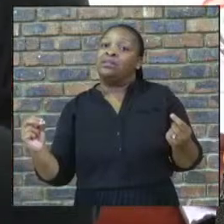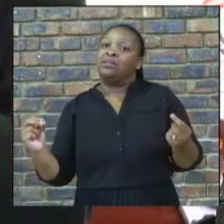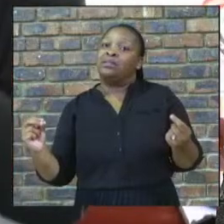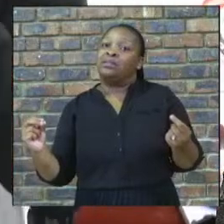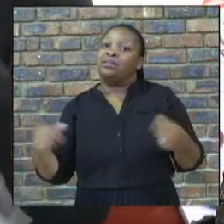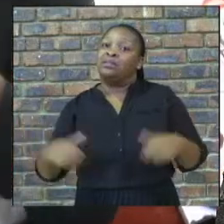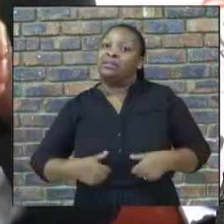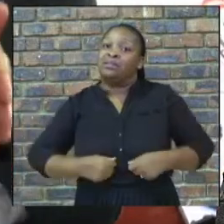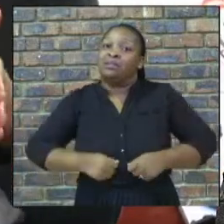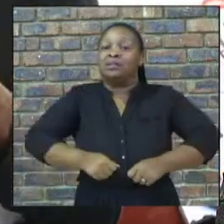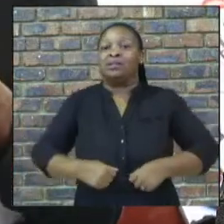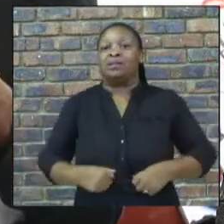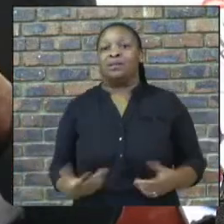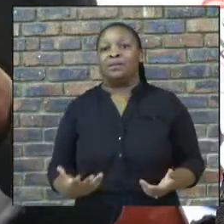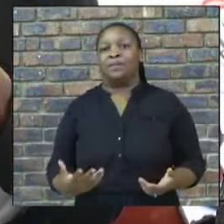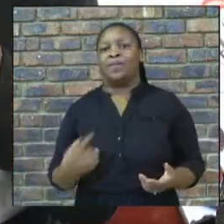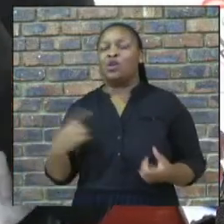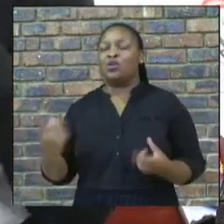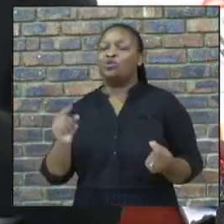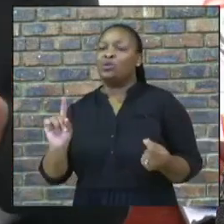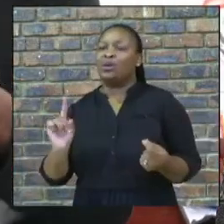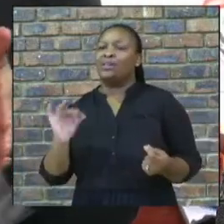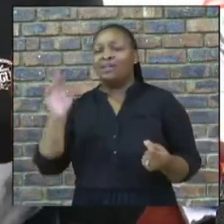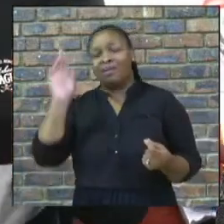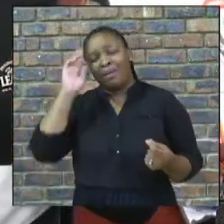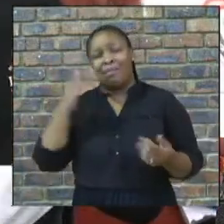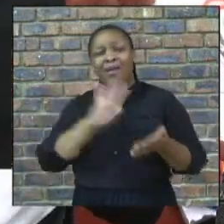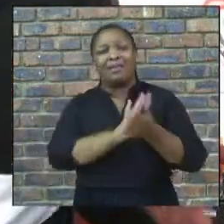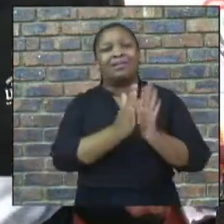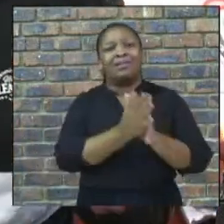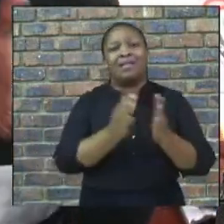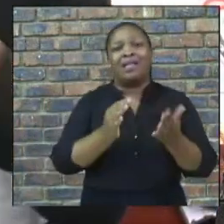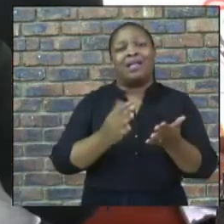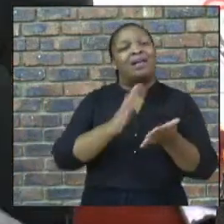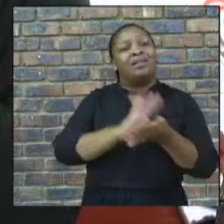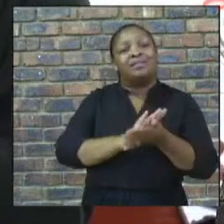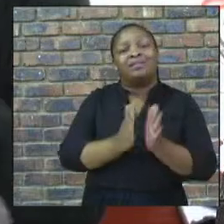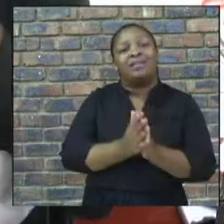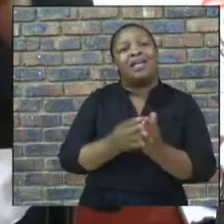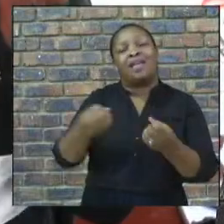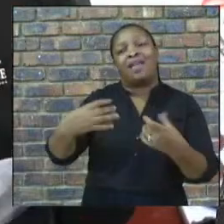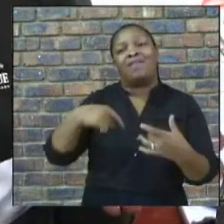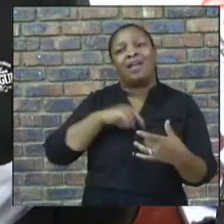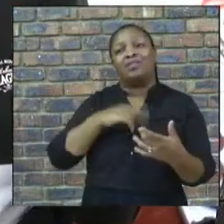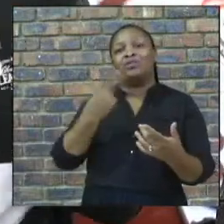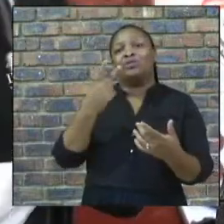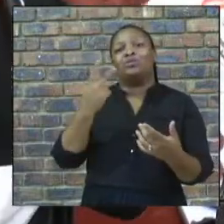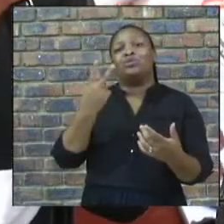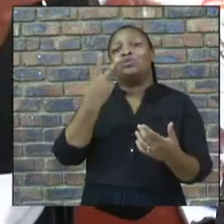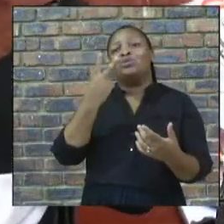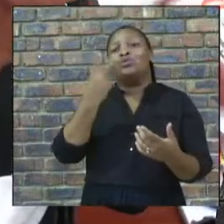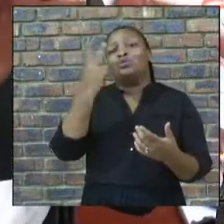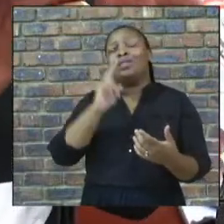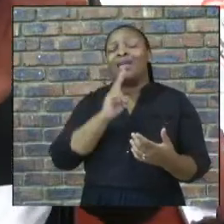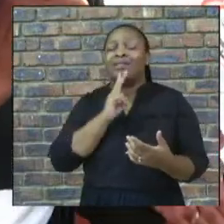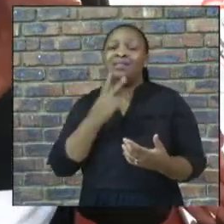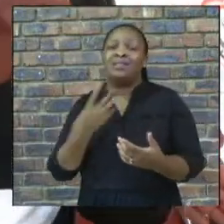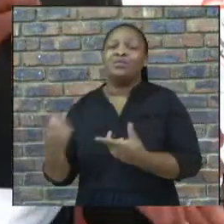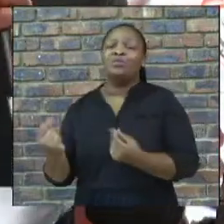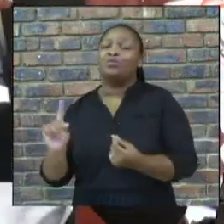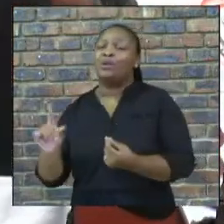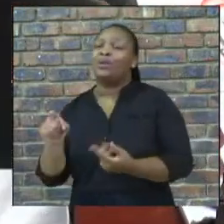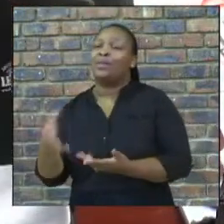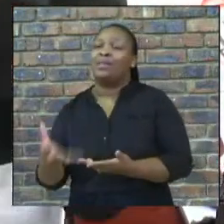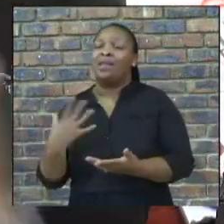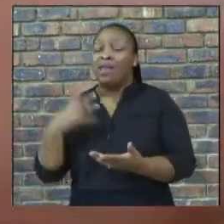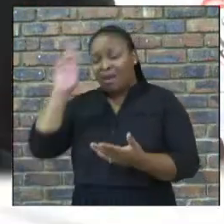something oyithola ku-government. Government kuma-sectors akasinikezi i-chance yomsebenzi. There is